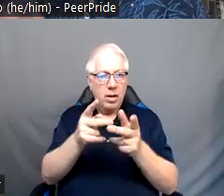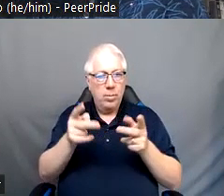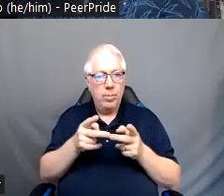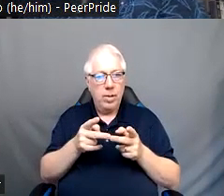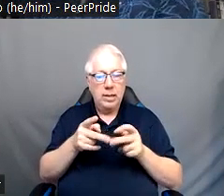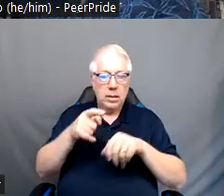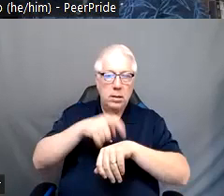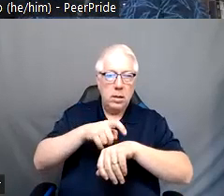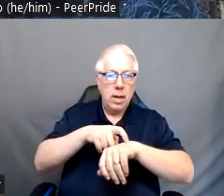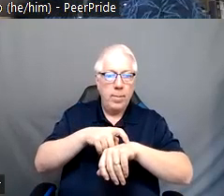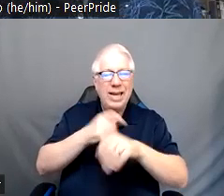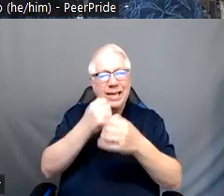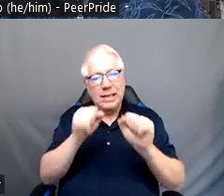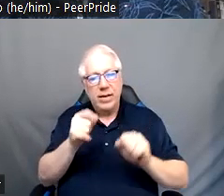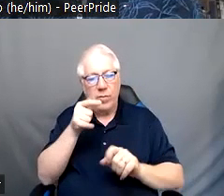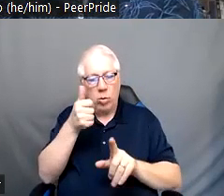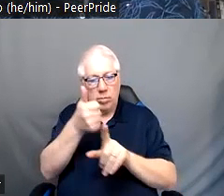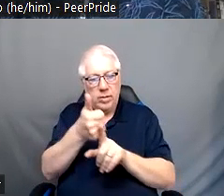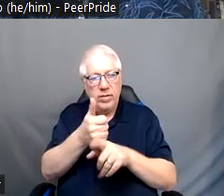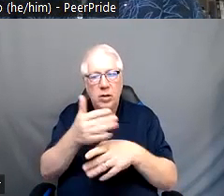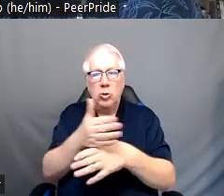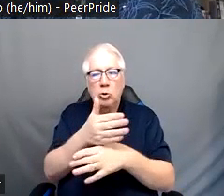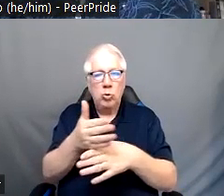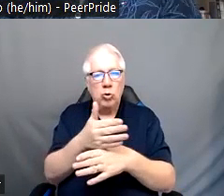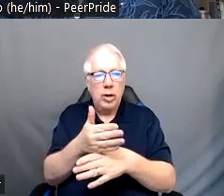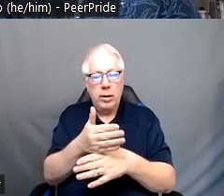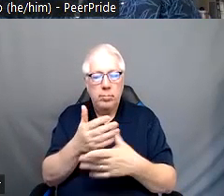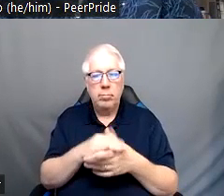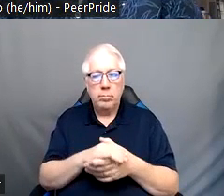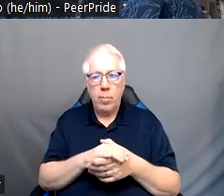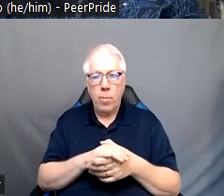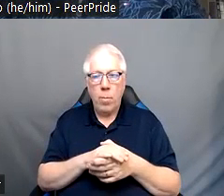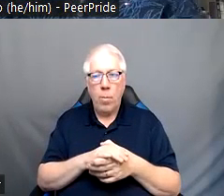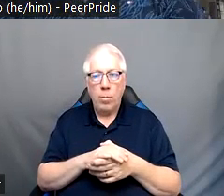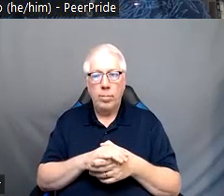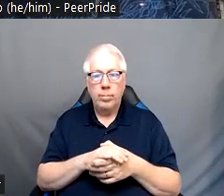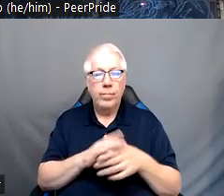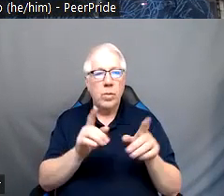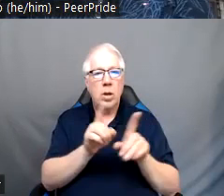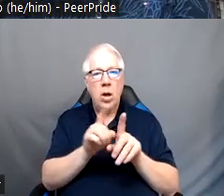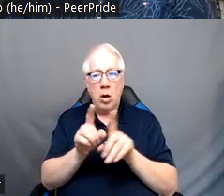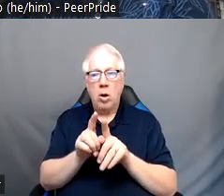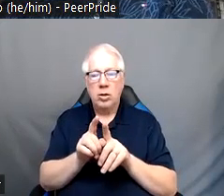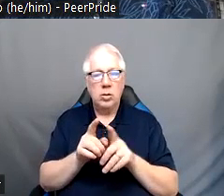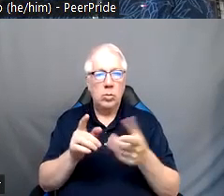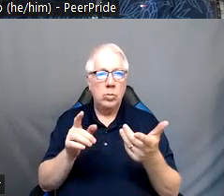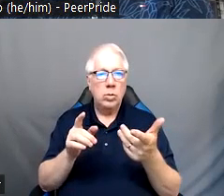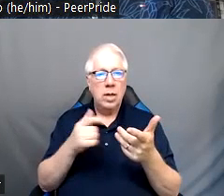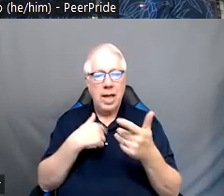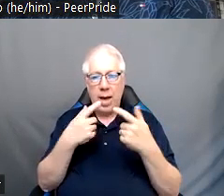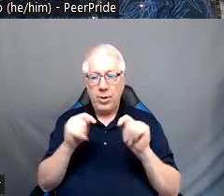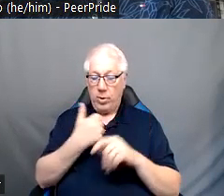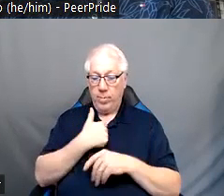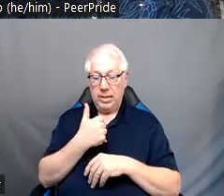time that is safe for them to share where they're at. And I also would think that I've been trying